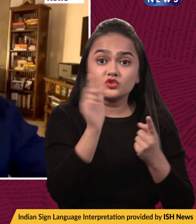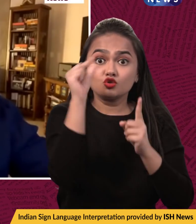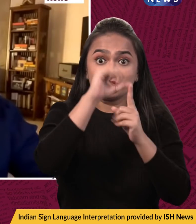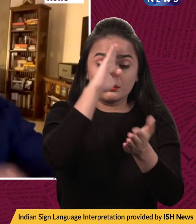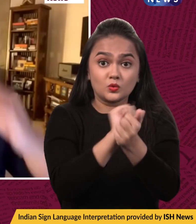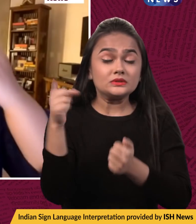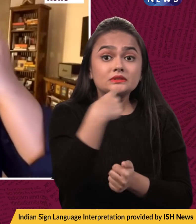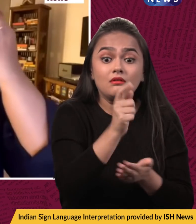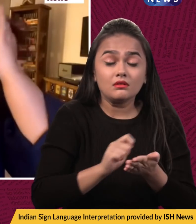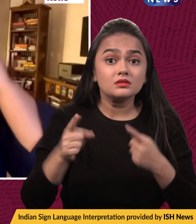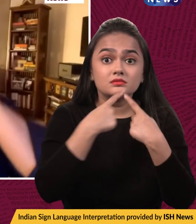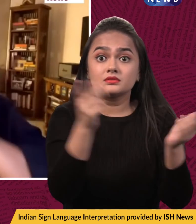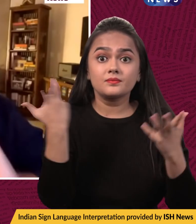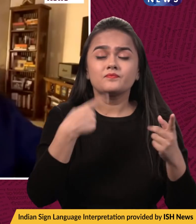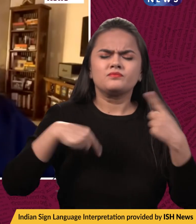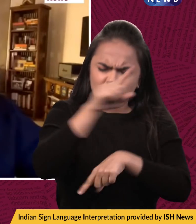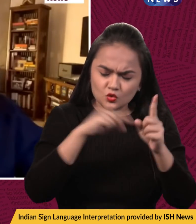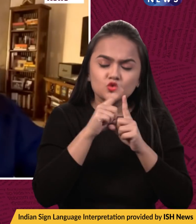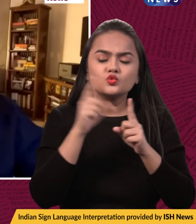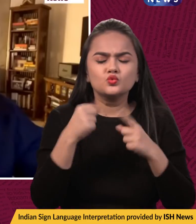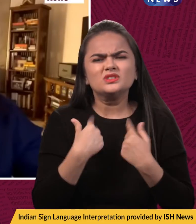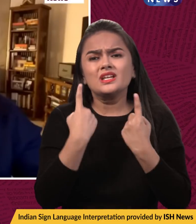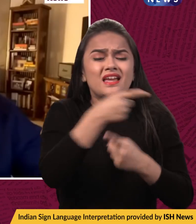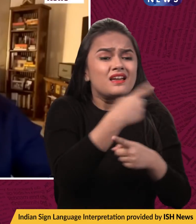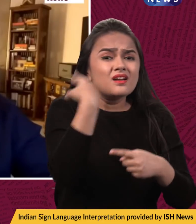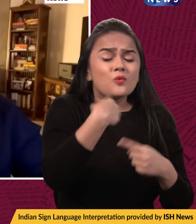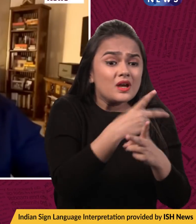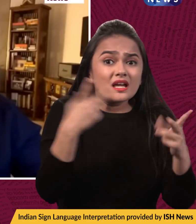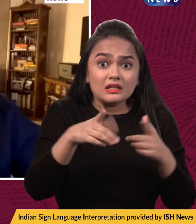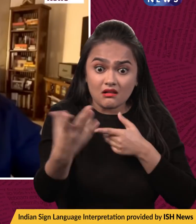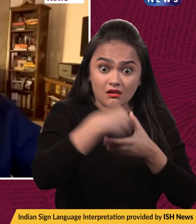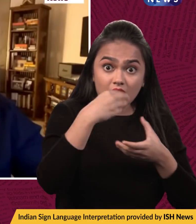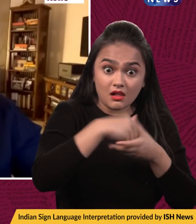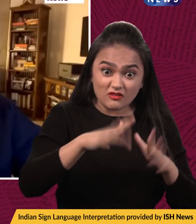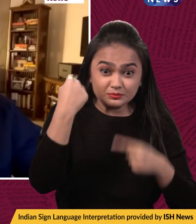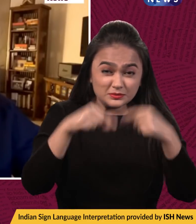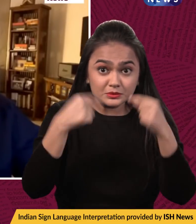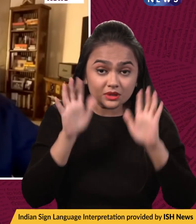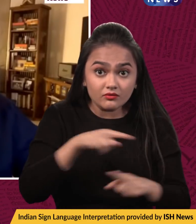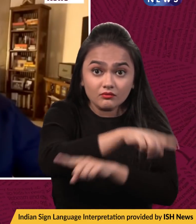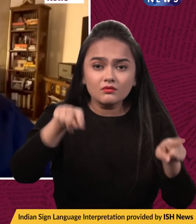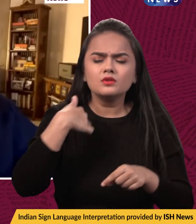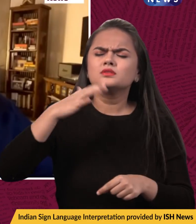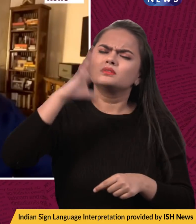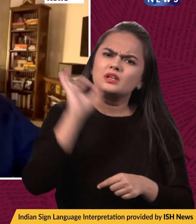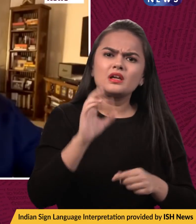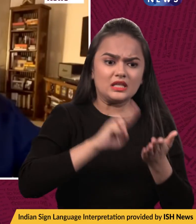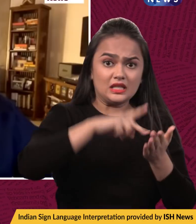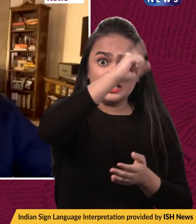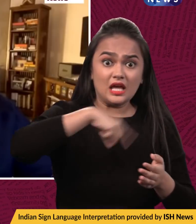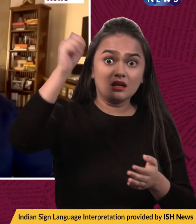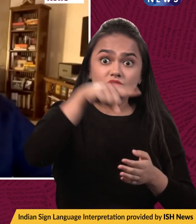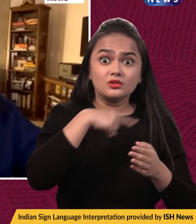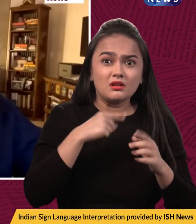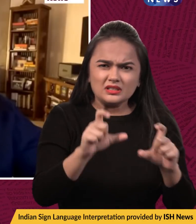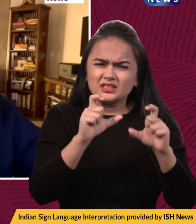police put out a statement saying that it will take action against anyone who participates in this agitation, and it will impose the National Security Act, which is